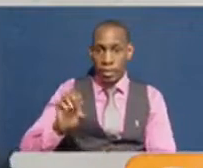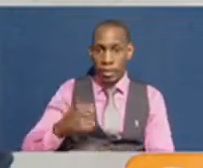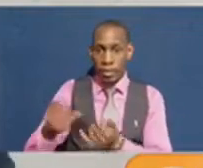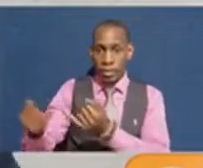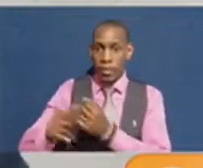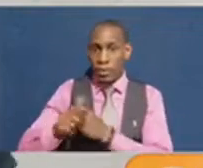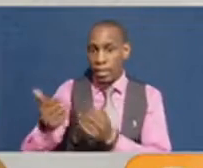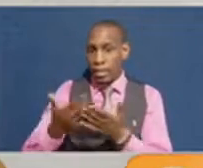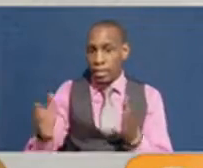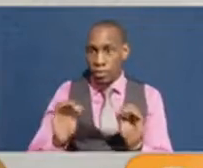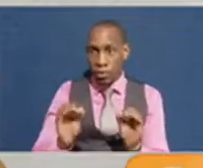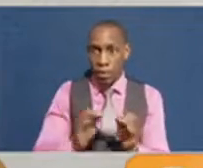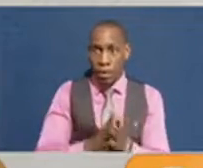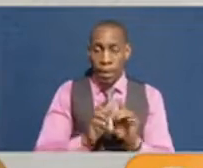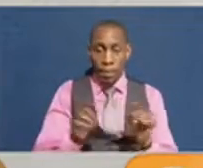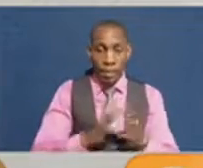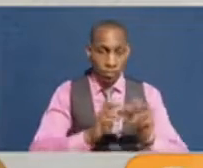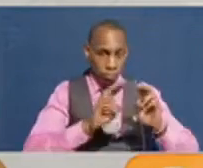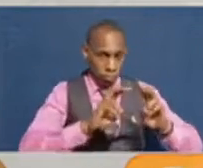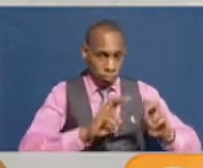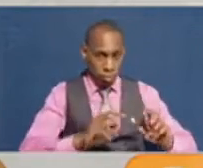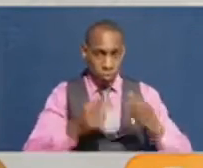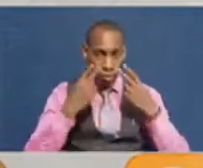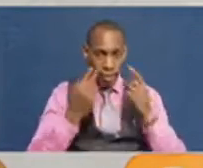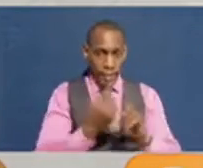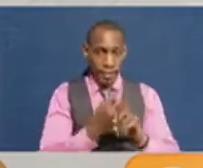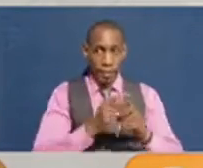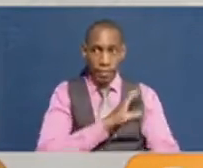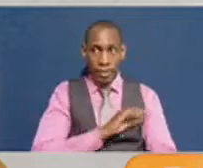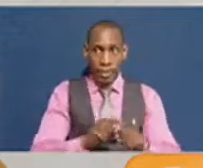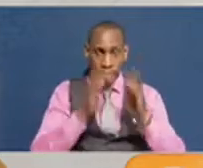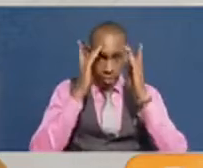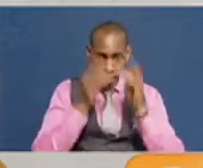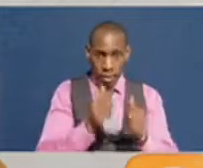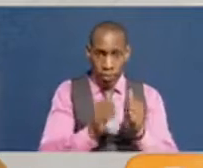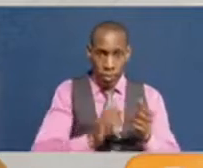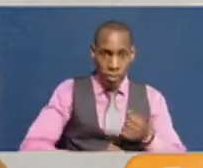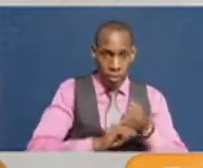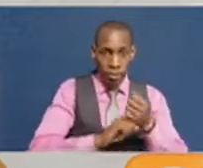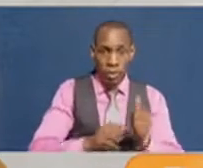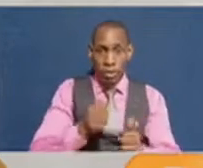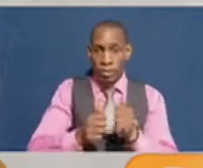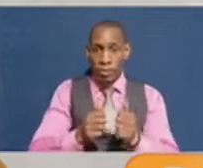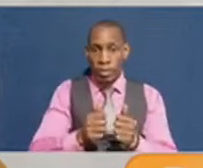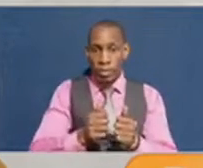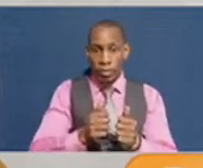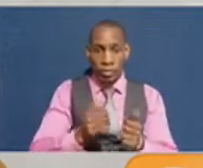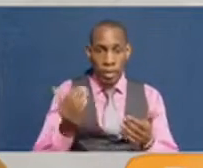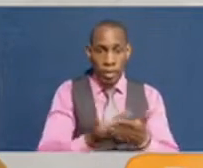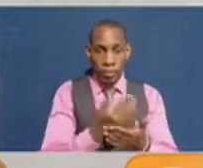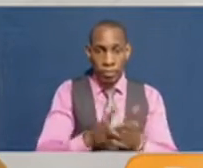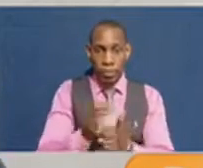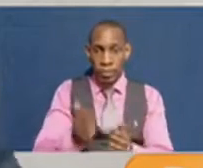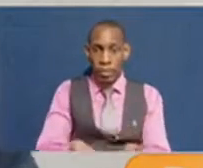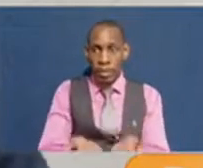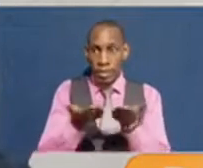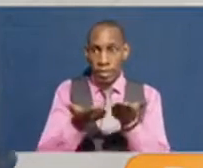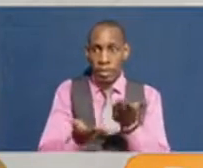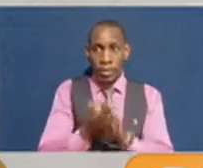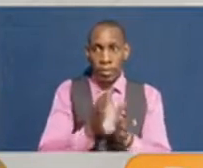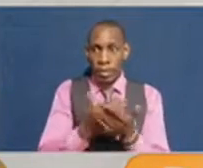but they go into the gene, look at the various characteristics, decide which one to boost, which one to mute, which one to enhance,